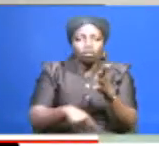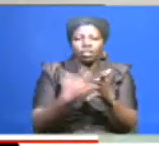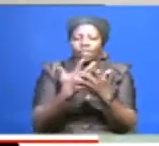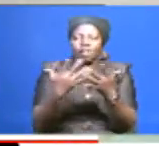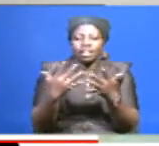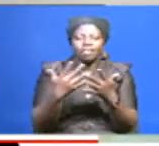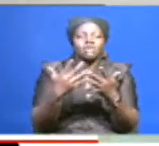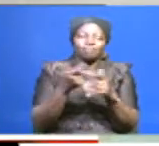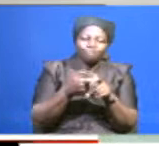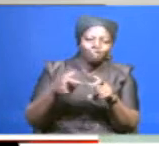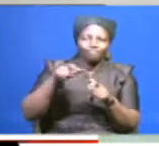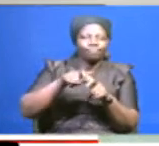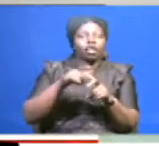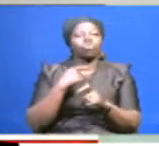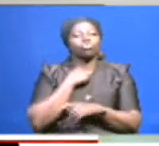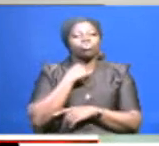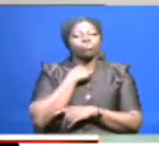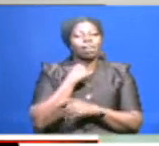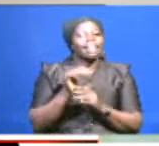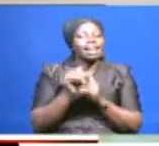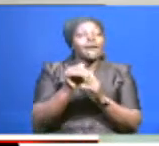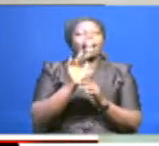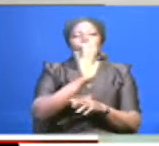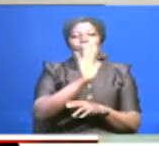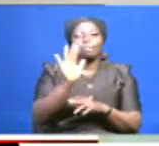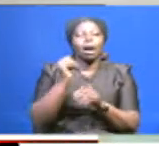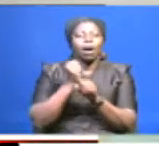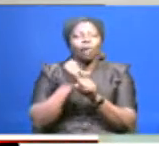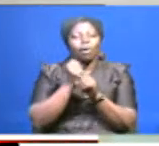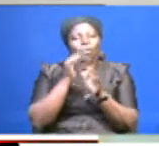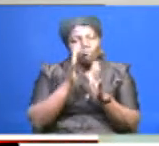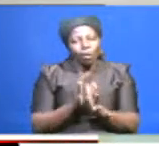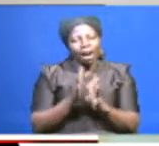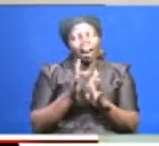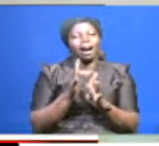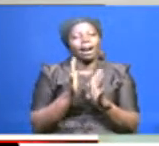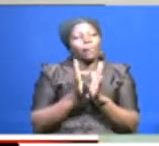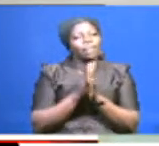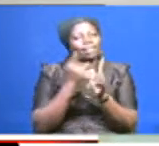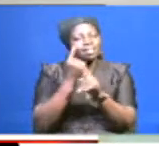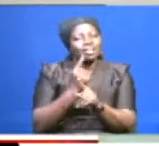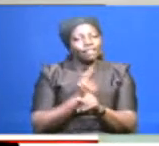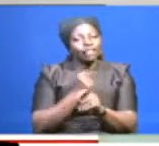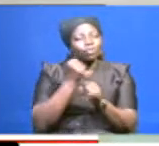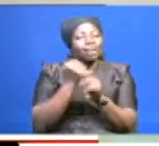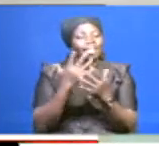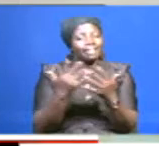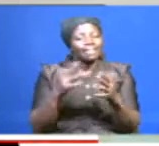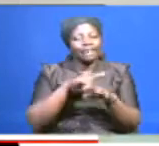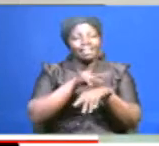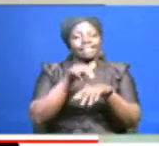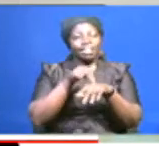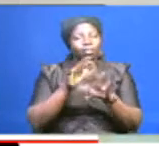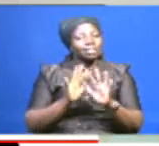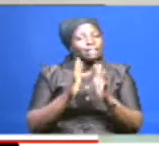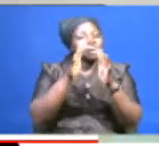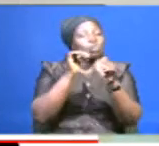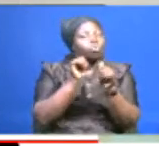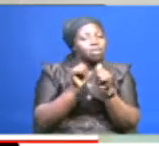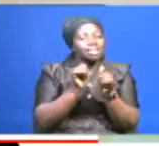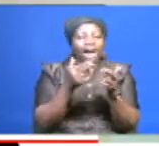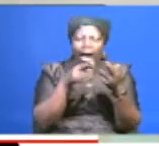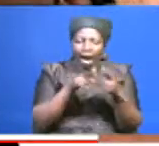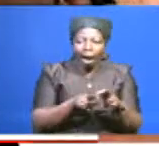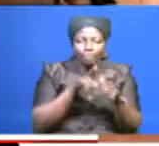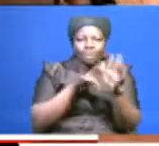fellow workers with their tools of trade at a colourful national celebrations that were held at the Uhuru Gardens right here in Nairobi,